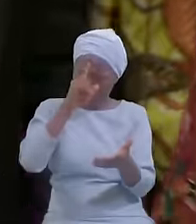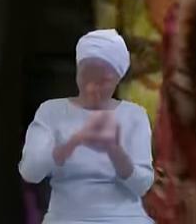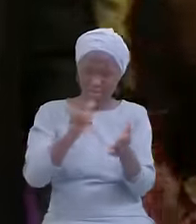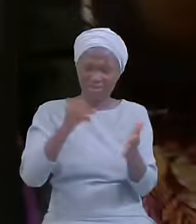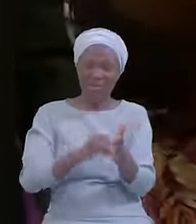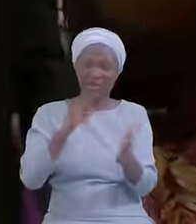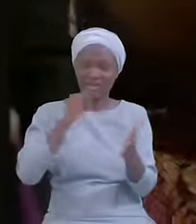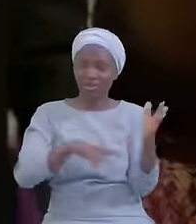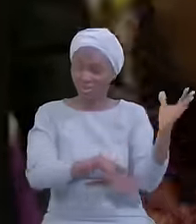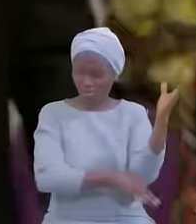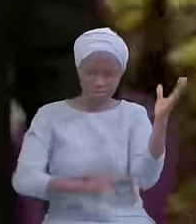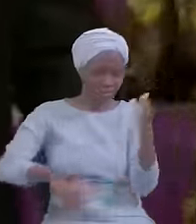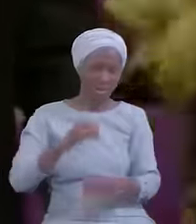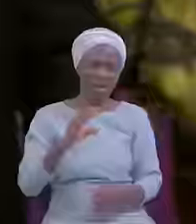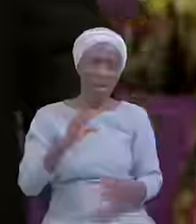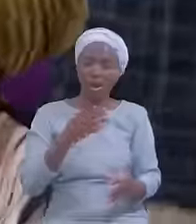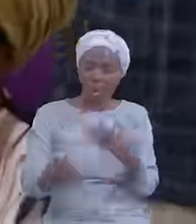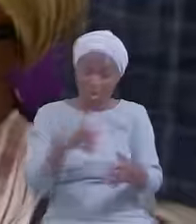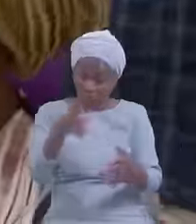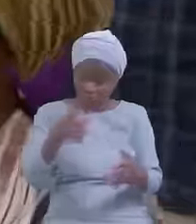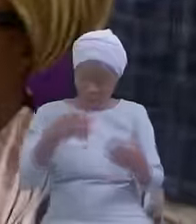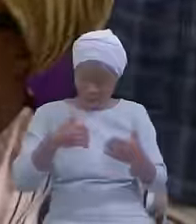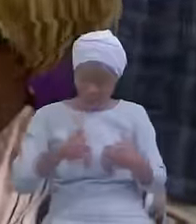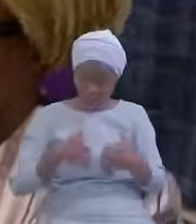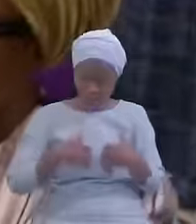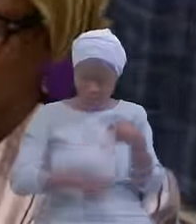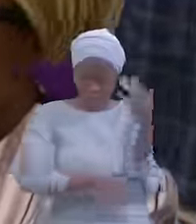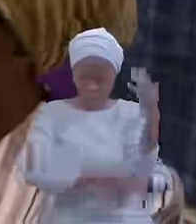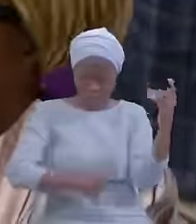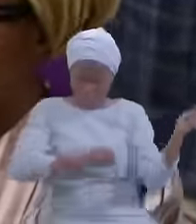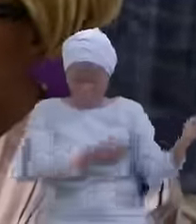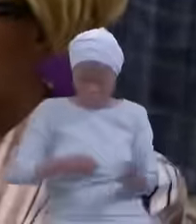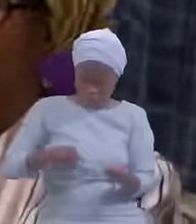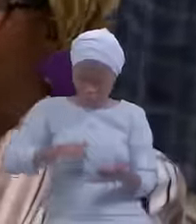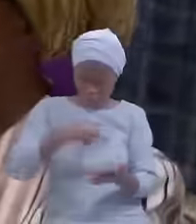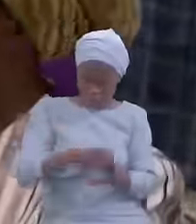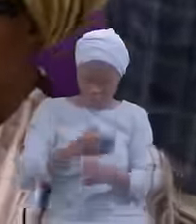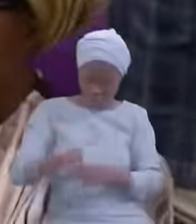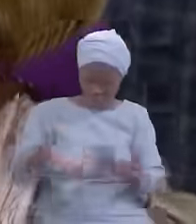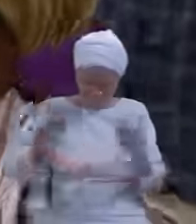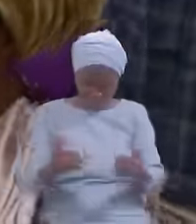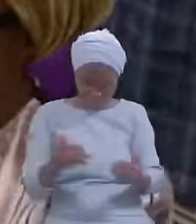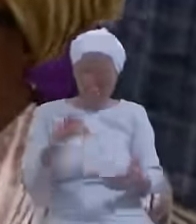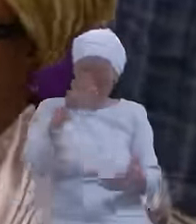Whatever you have pulled down, know it is pulled down.